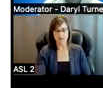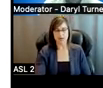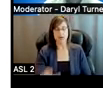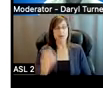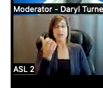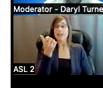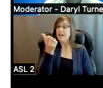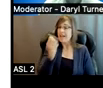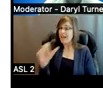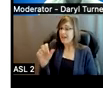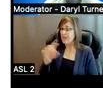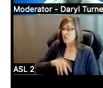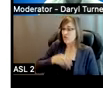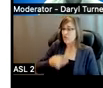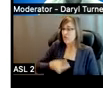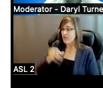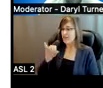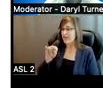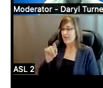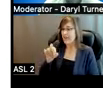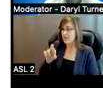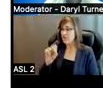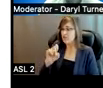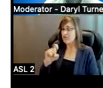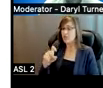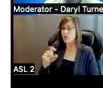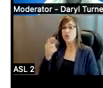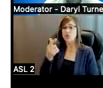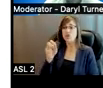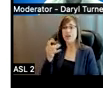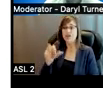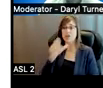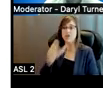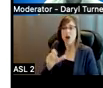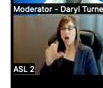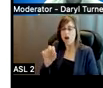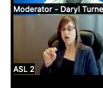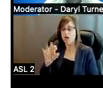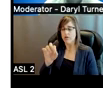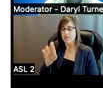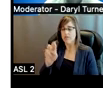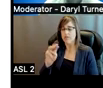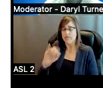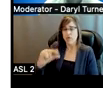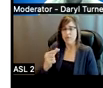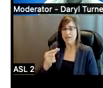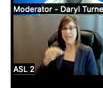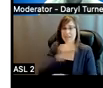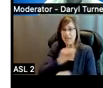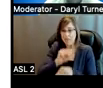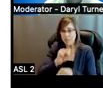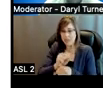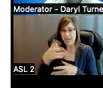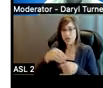transgender, intersex, and or gender nonconforming NIH employees included on the committee developing these